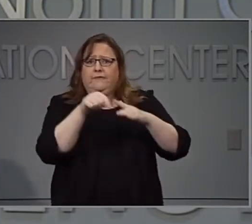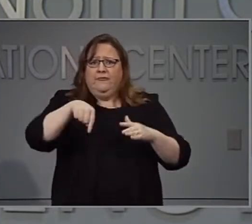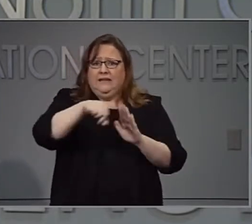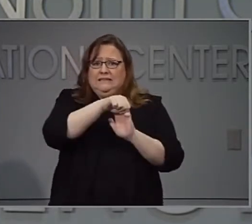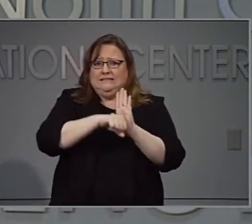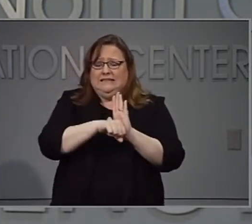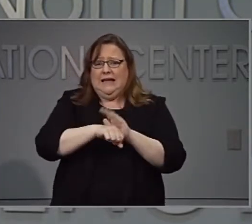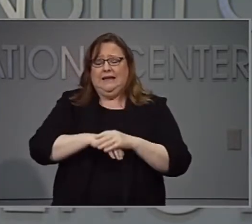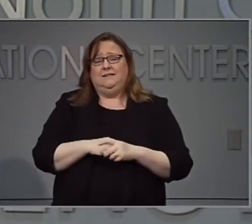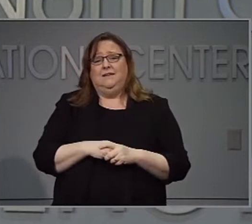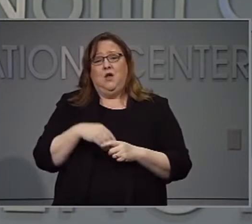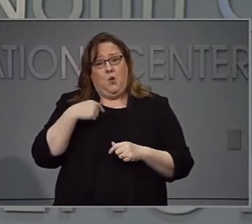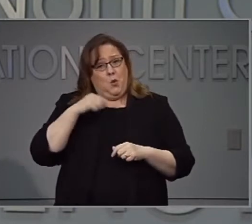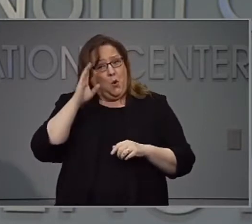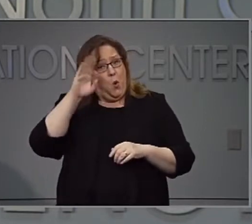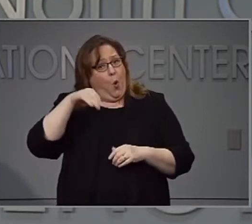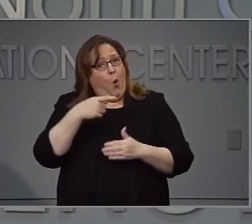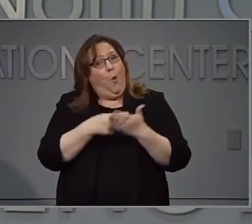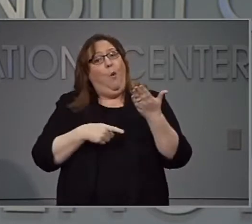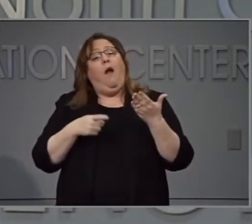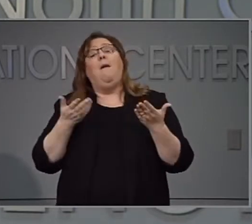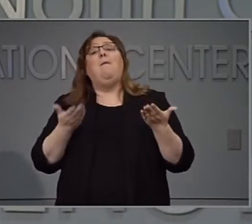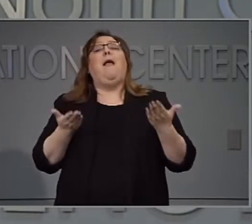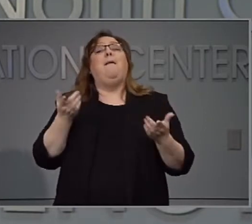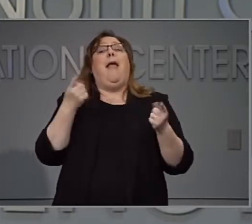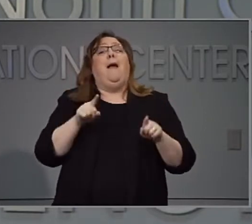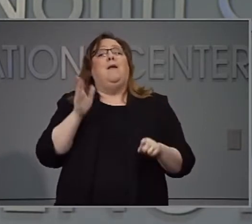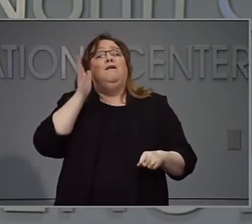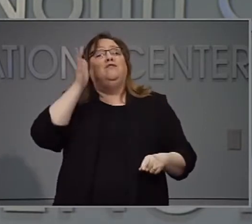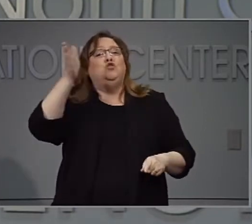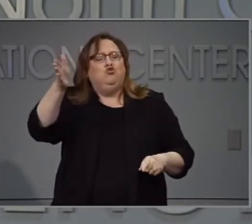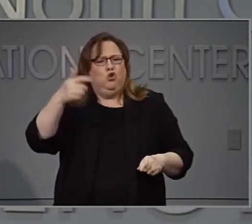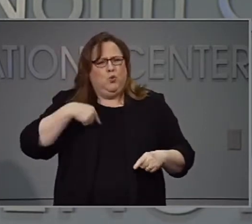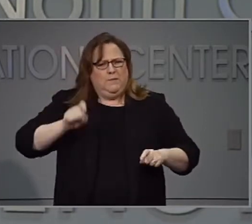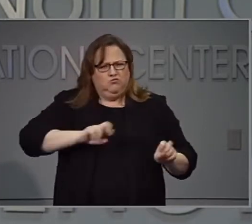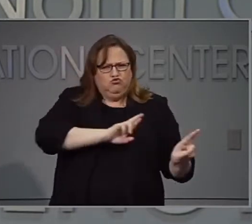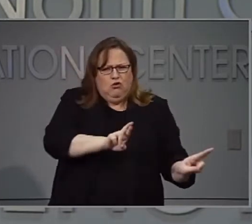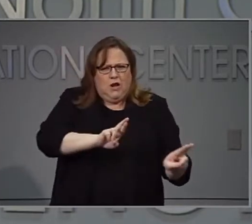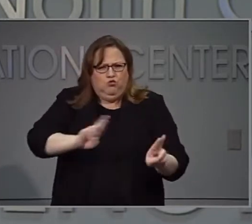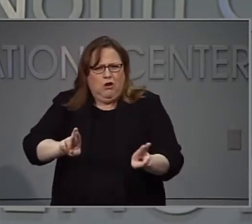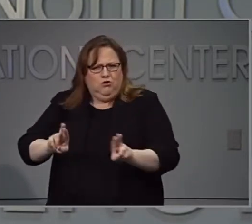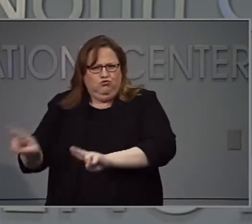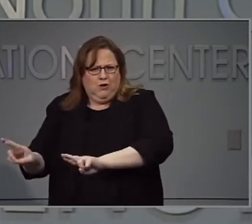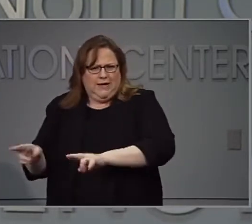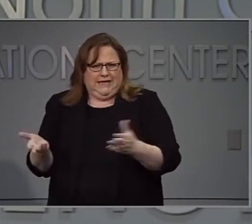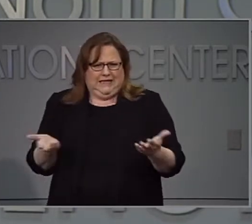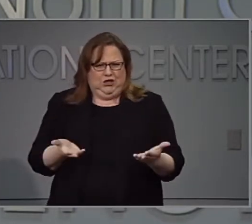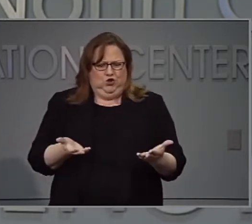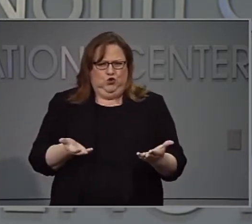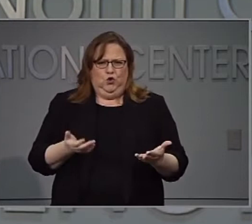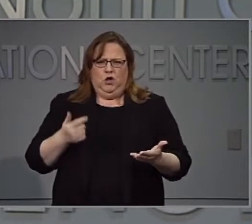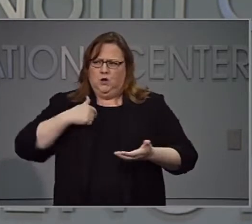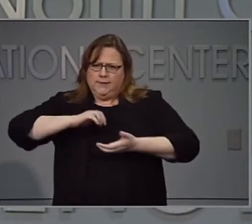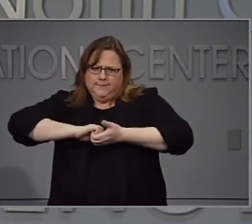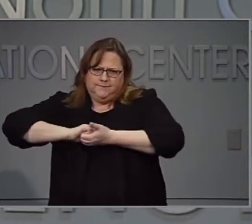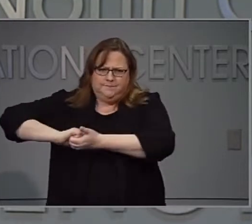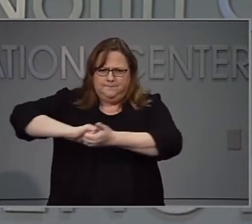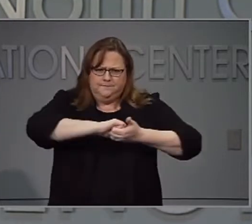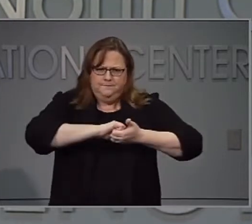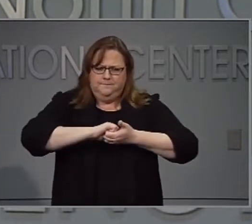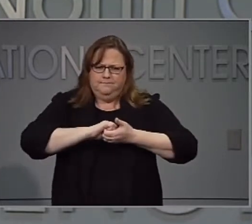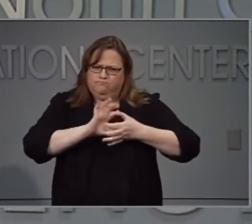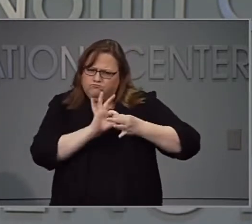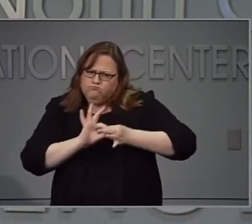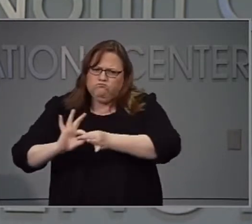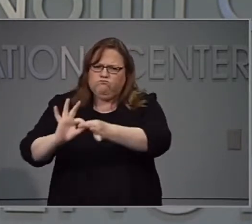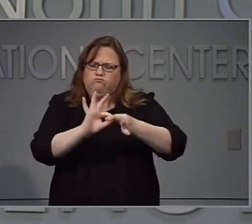that can happen and will happen in the future. Having this unified command working lockstep has allowed us to align our